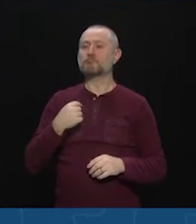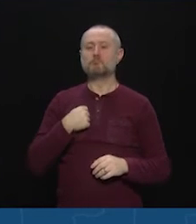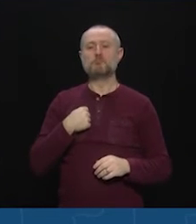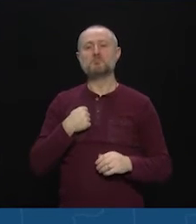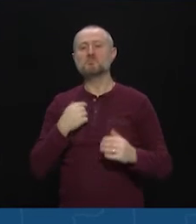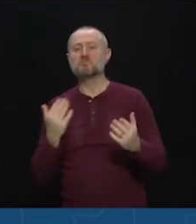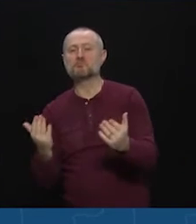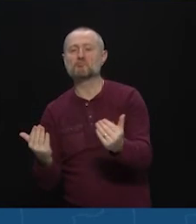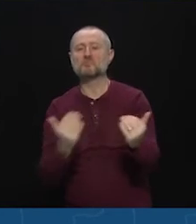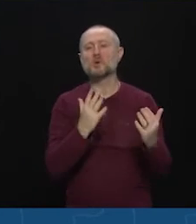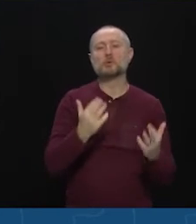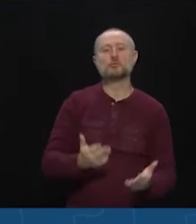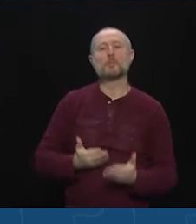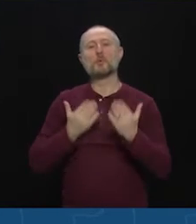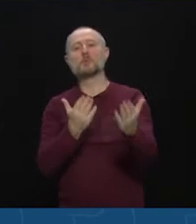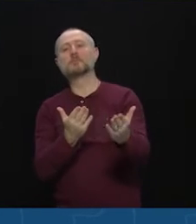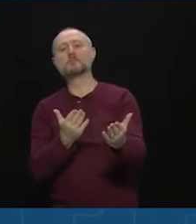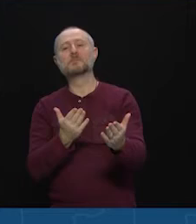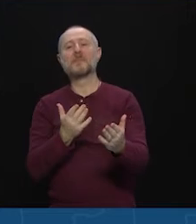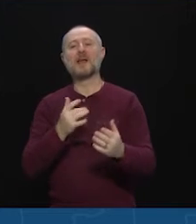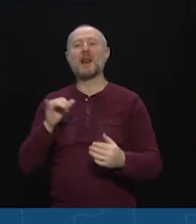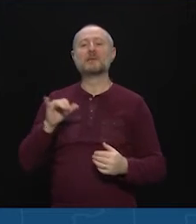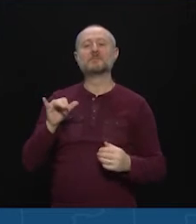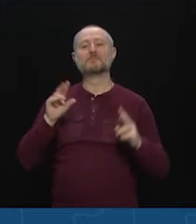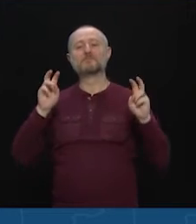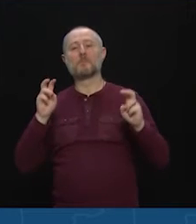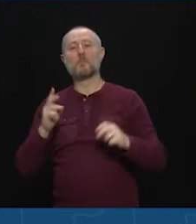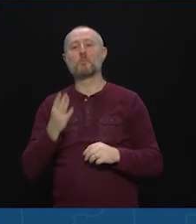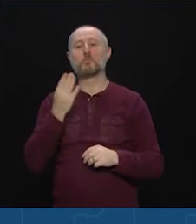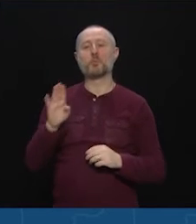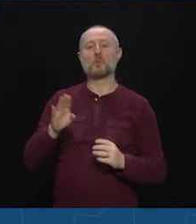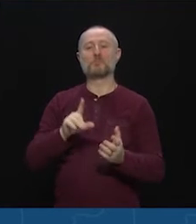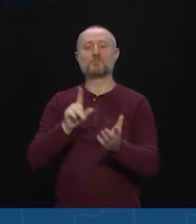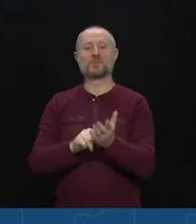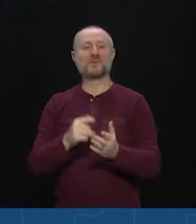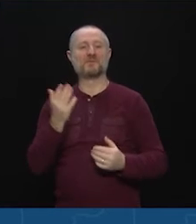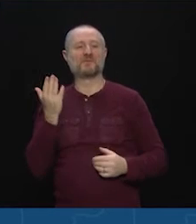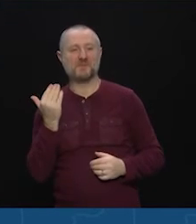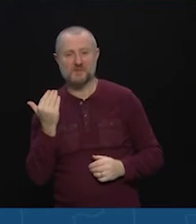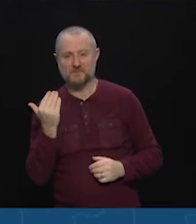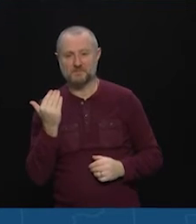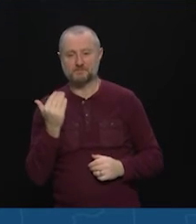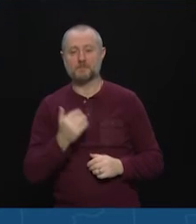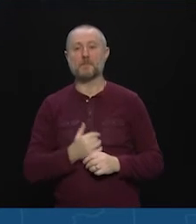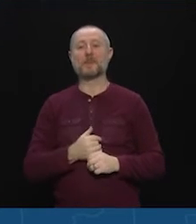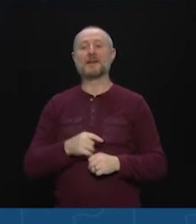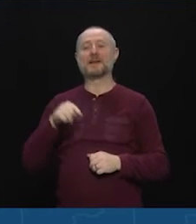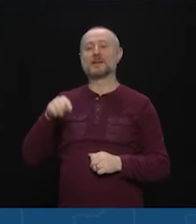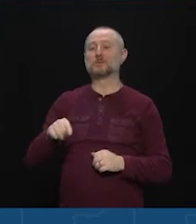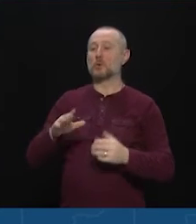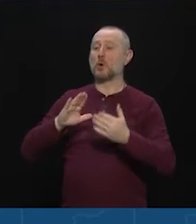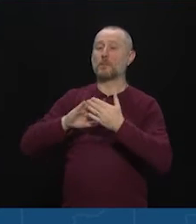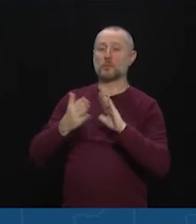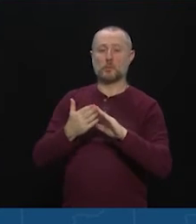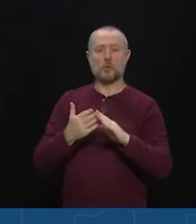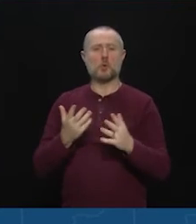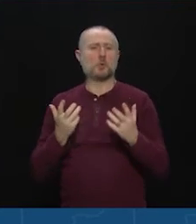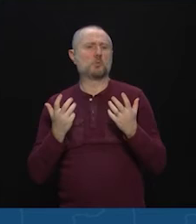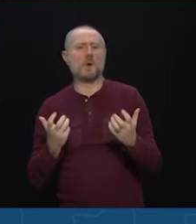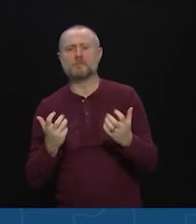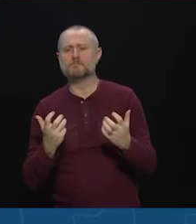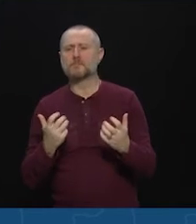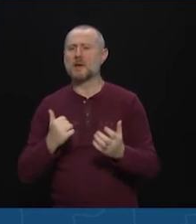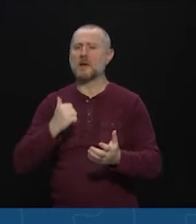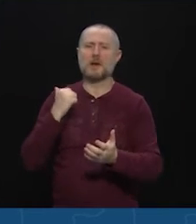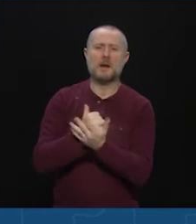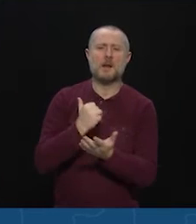15, because there is a community that is crying out for help. And this is a once-in-a-generational opportunity for us to respond to